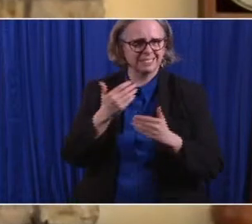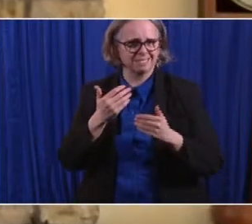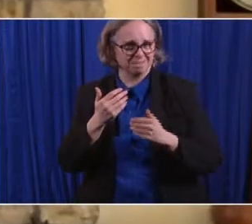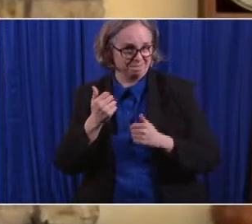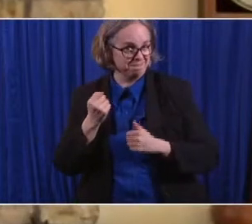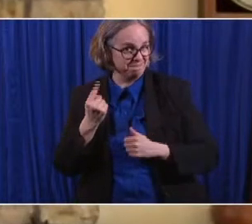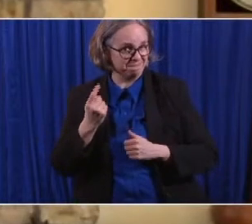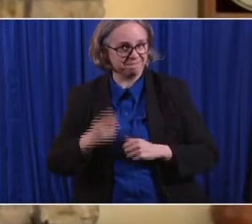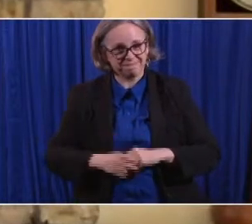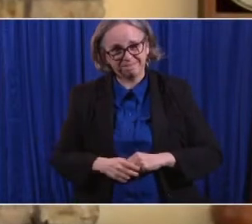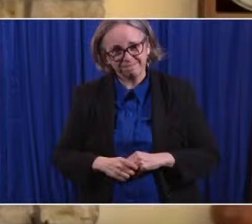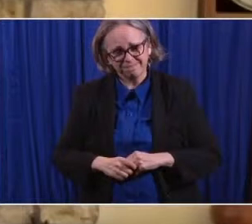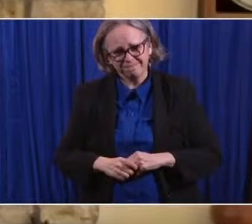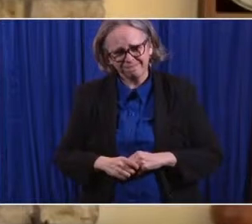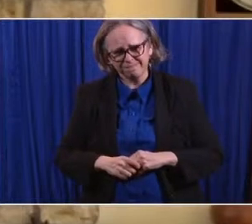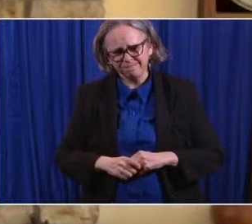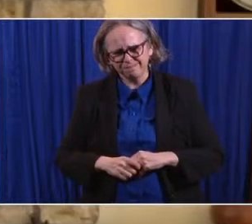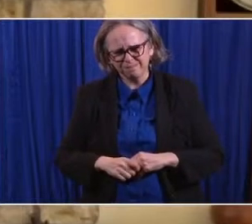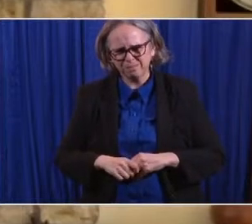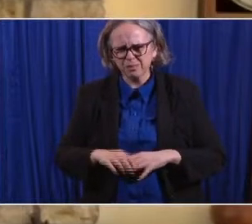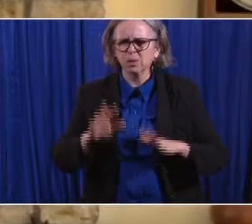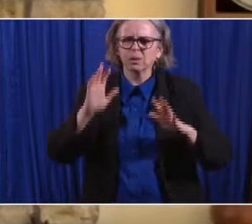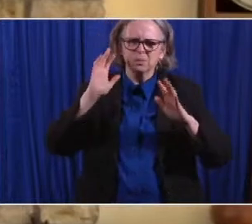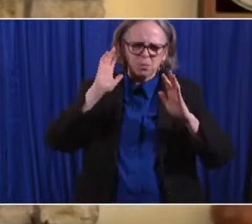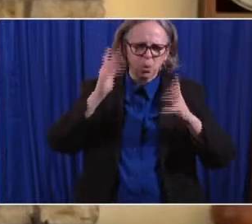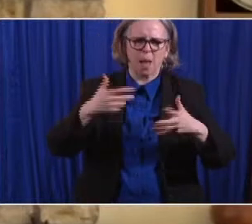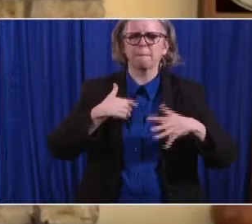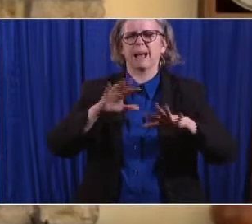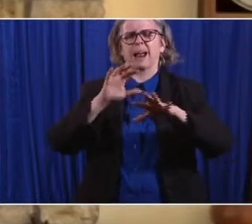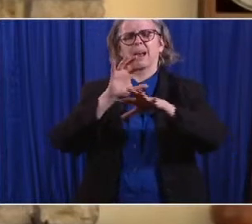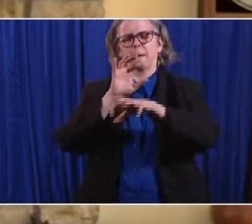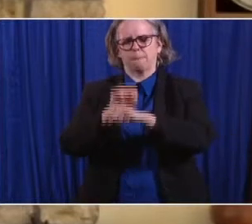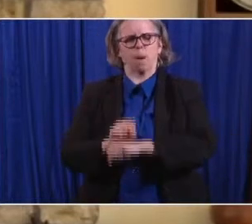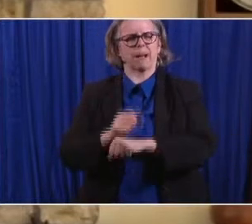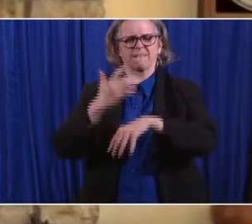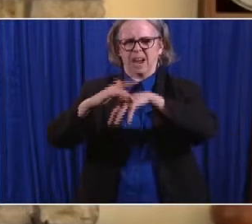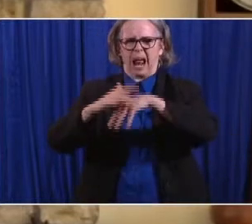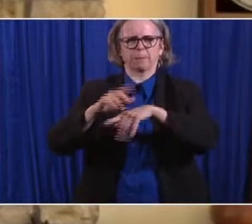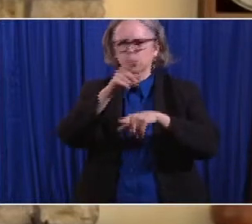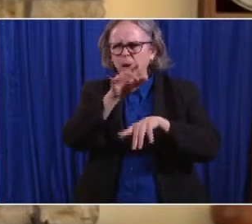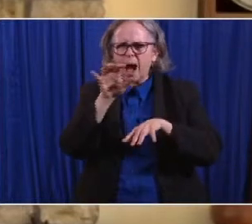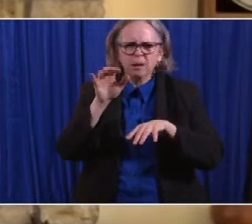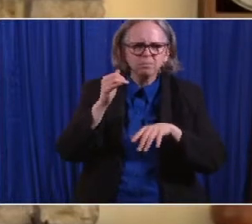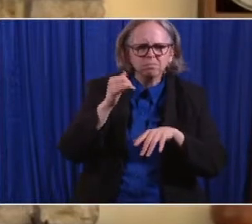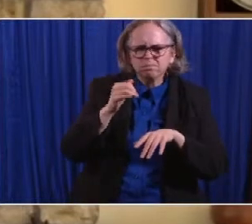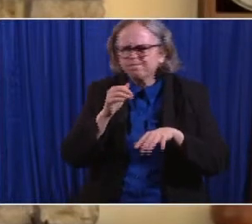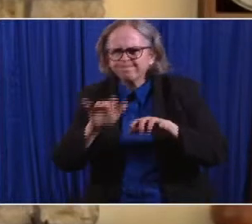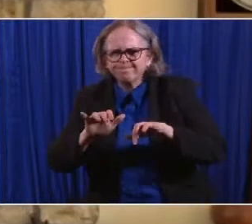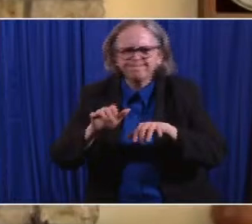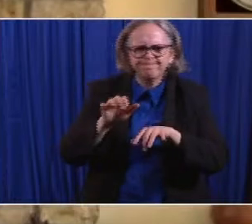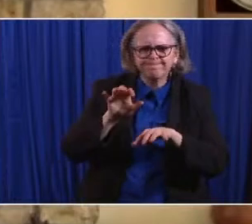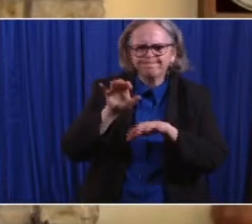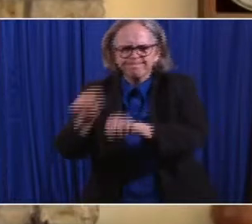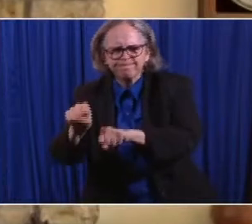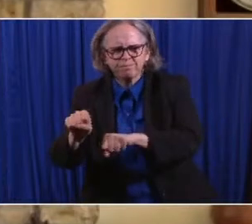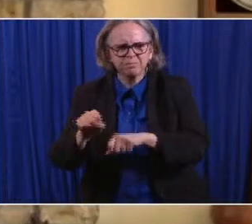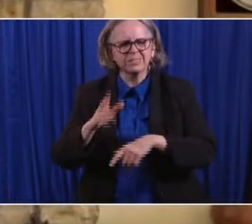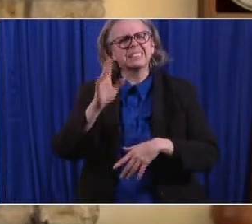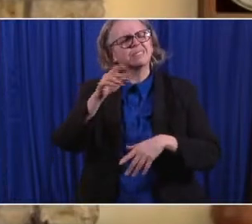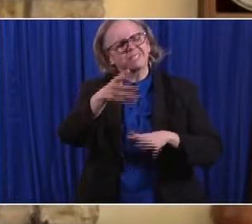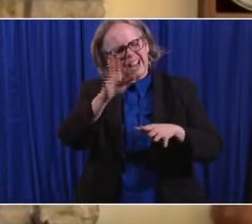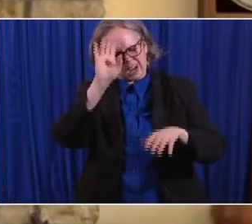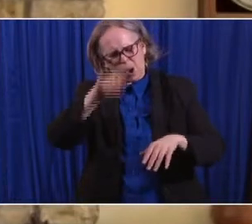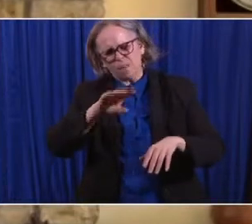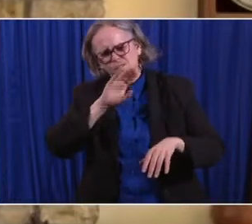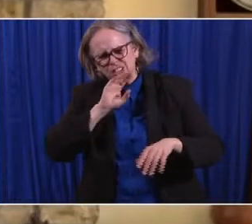a lot of different slots out there. Will there still be some people that are having difficulty? I'm sure that's true. I wish it wasn't true, but we're